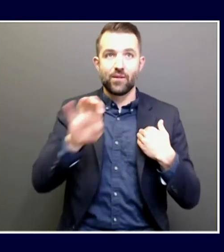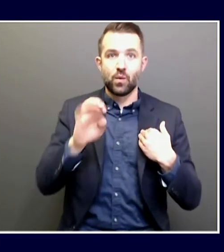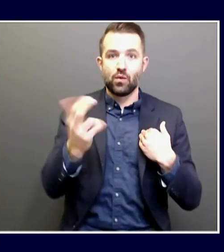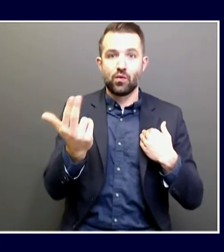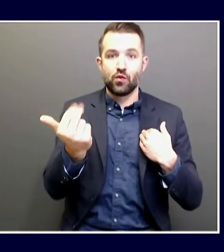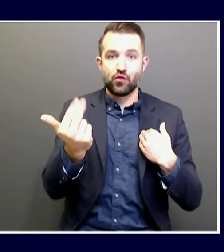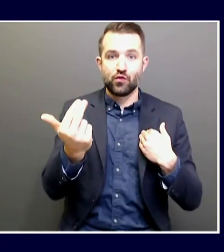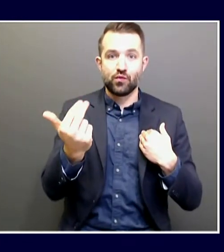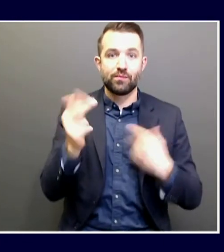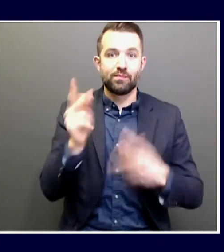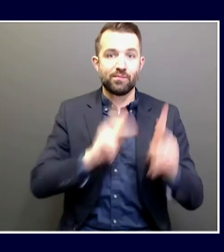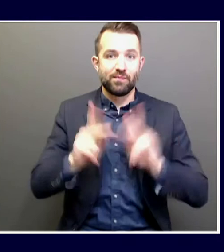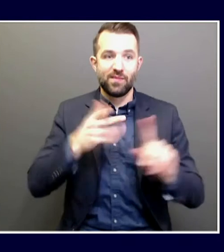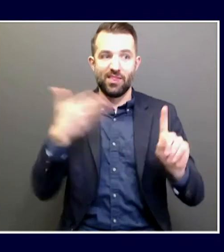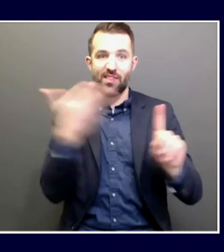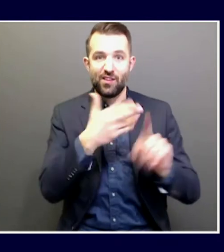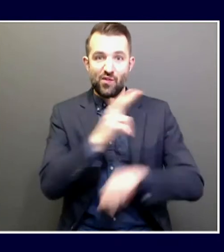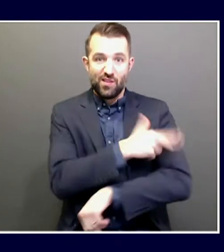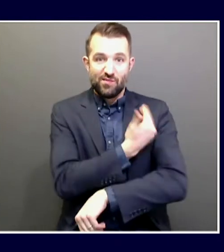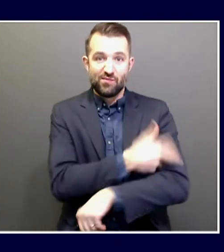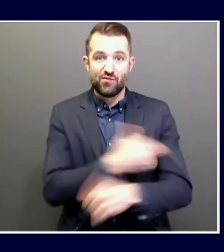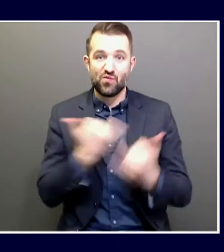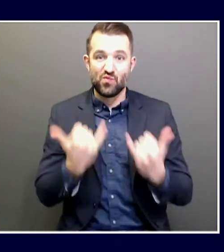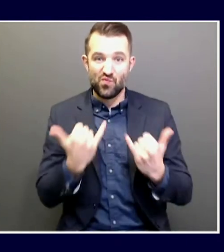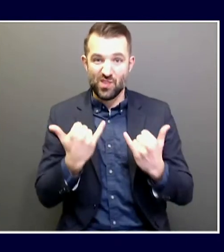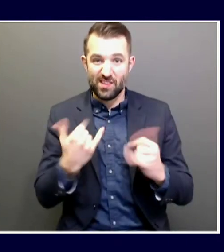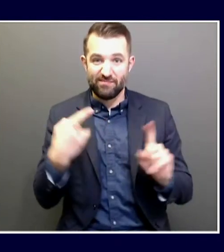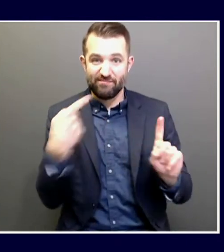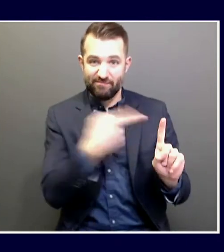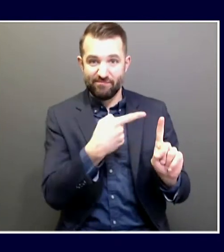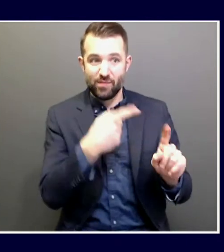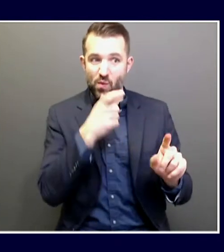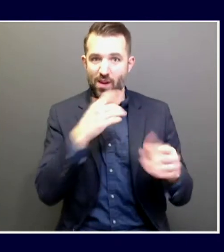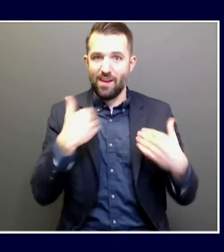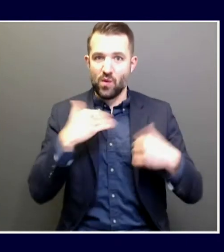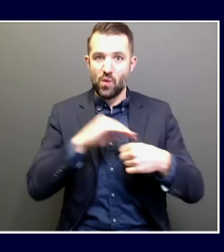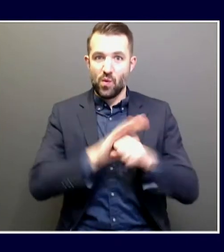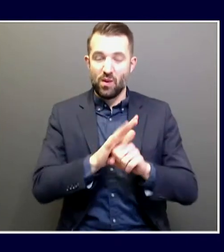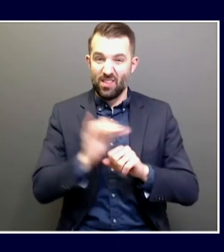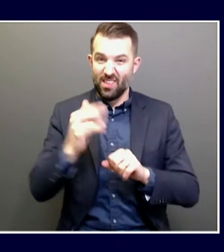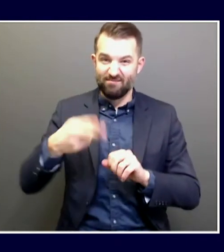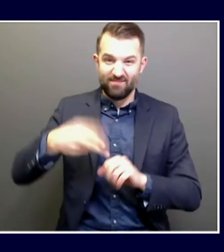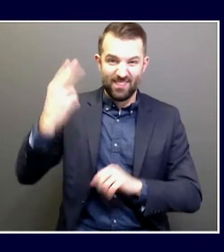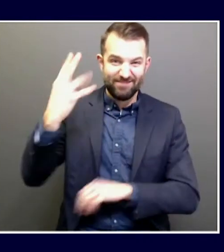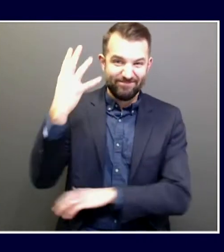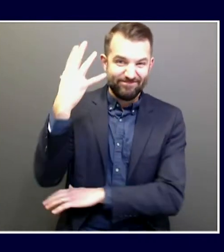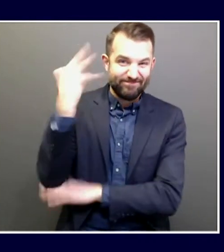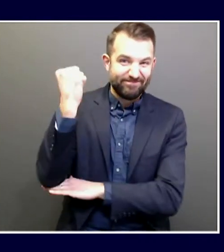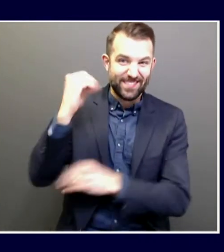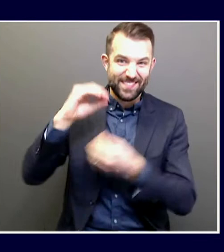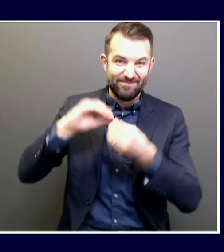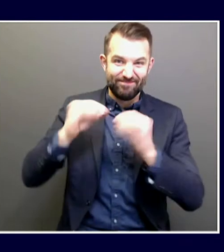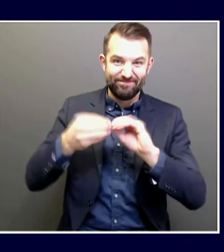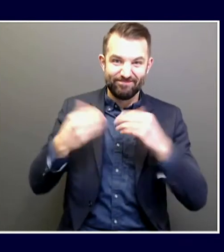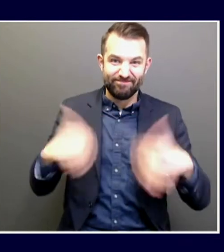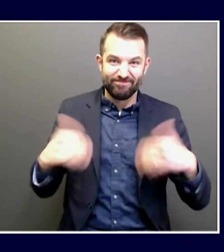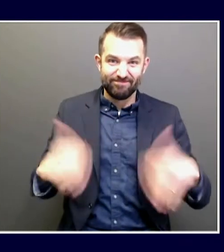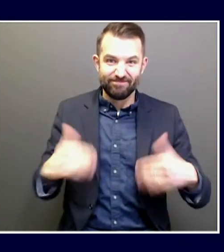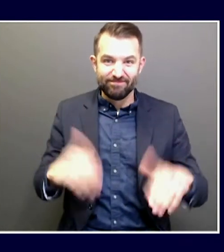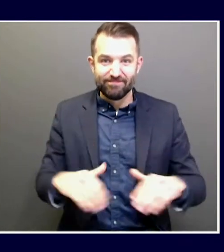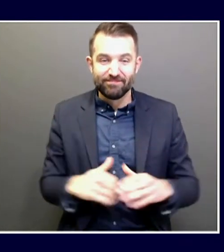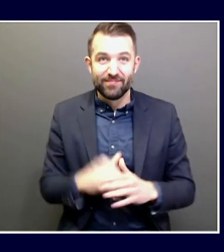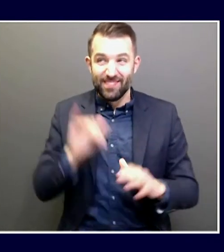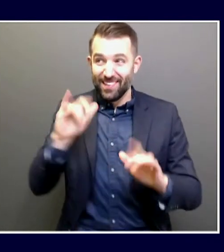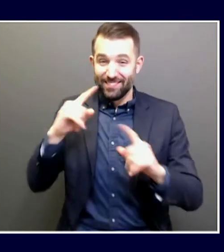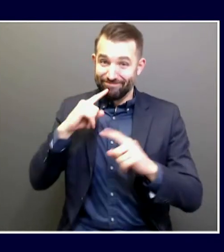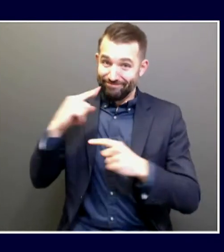are in the hospital with COVID-19, a high mark in terms of total hospitalizations throughout the pandemic.